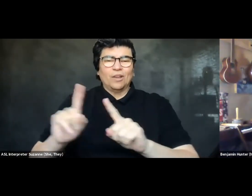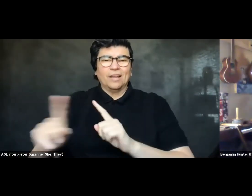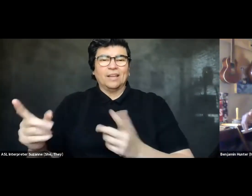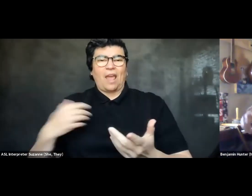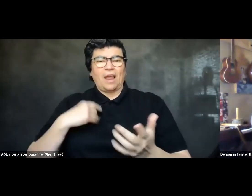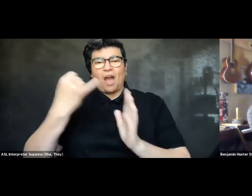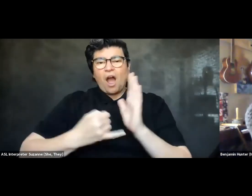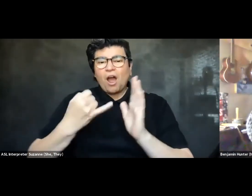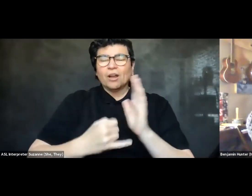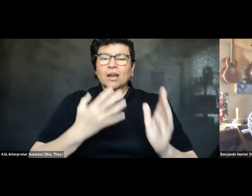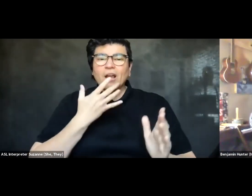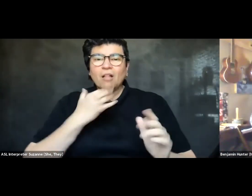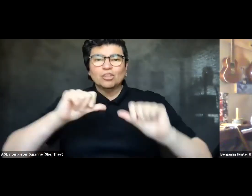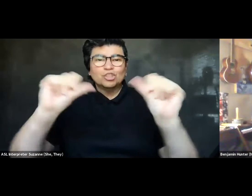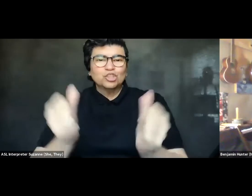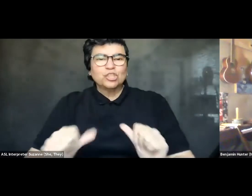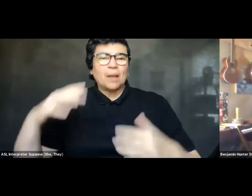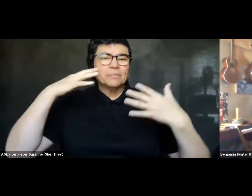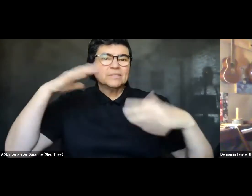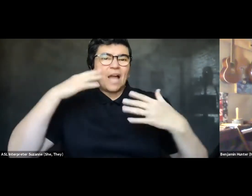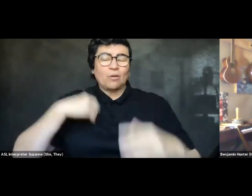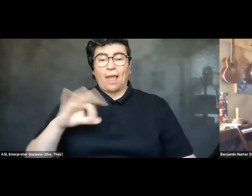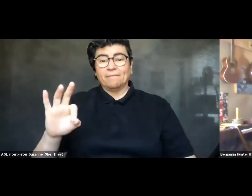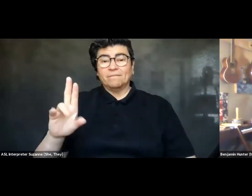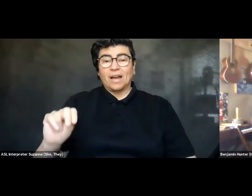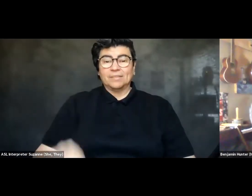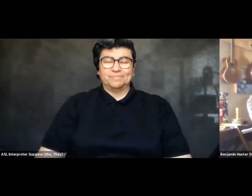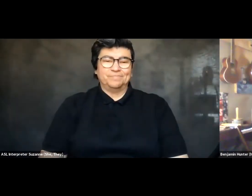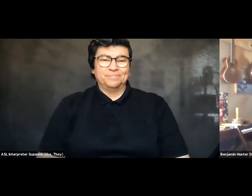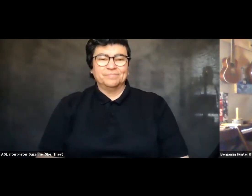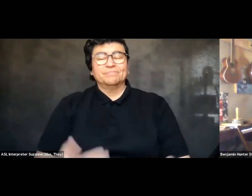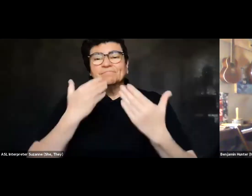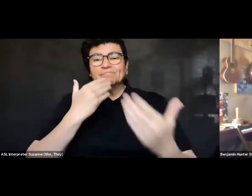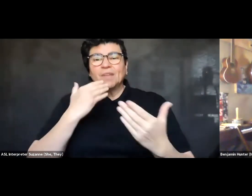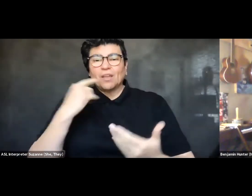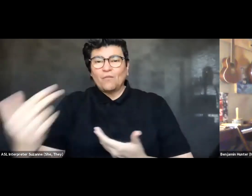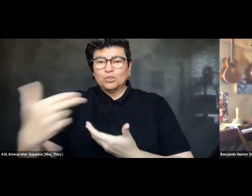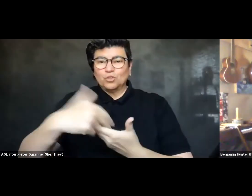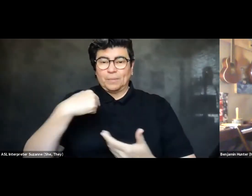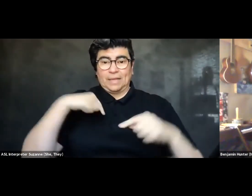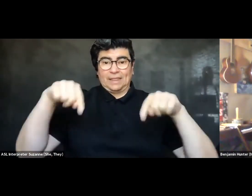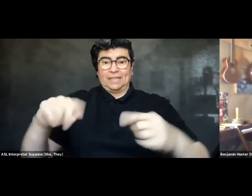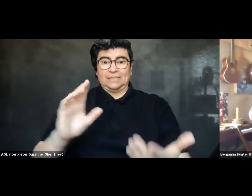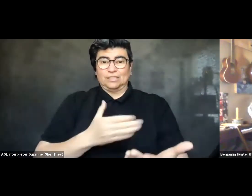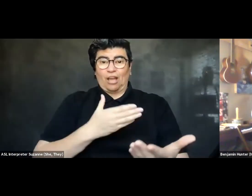art and color and shape and sound and fun. So thank you for joining me. The song that